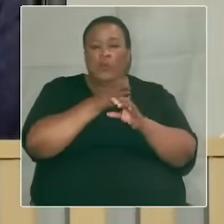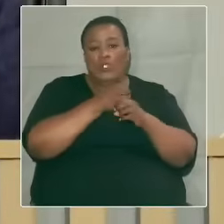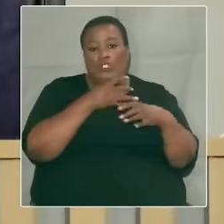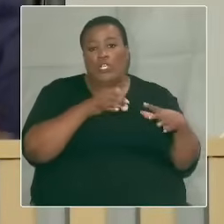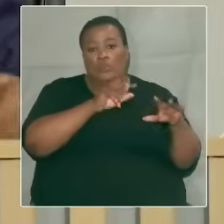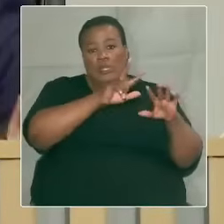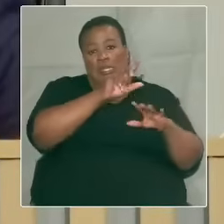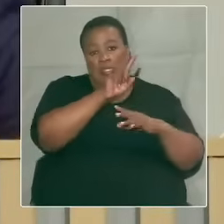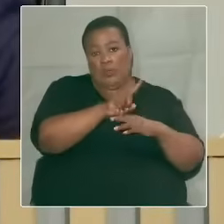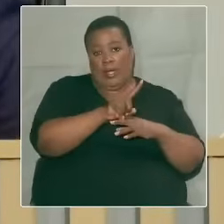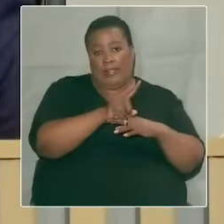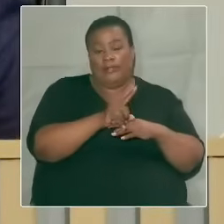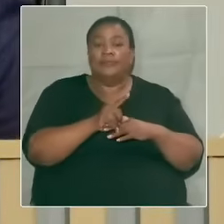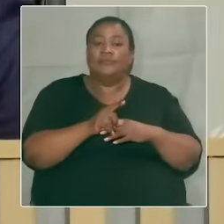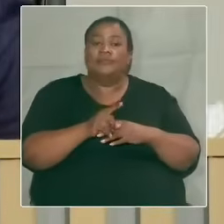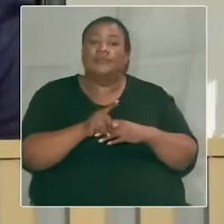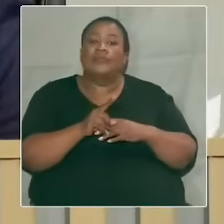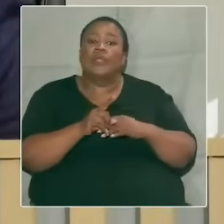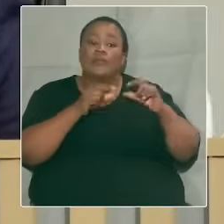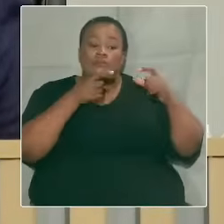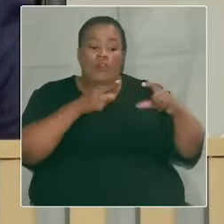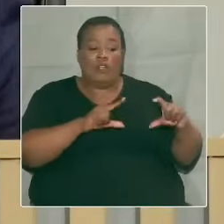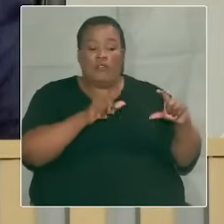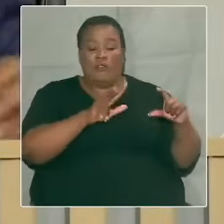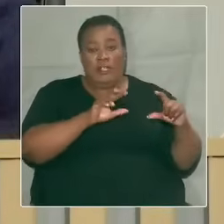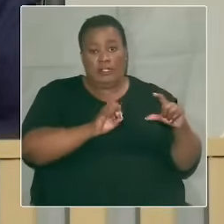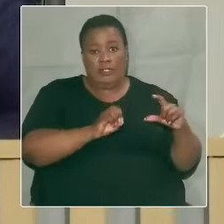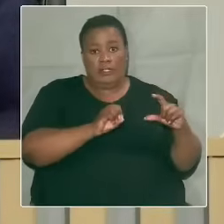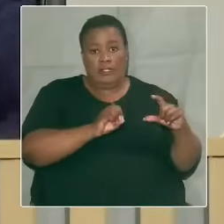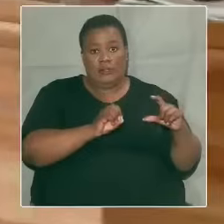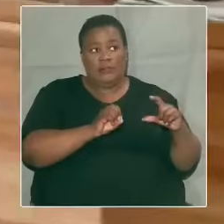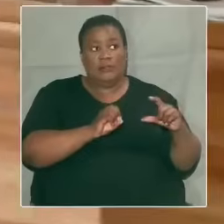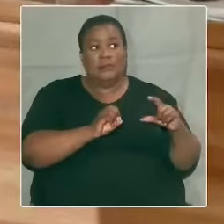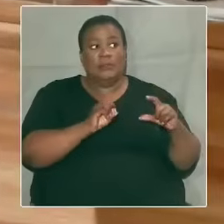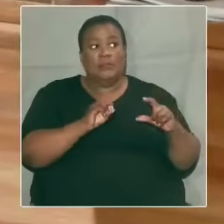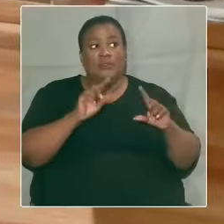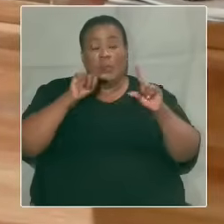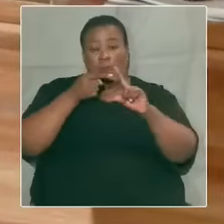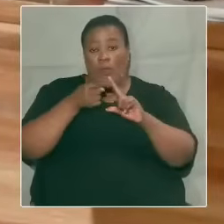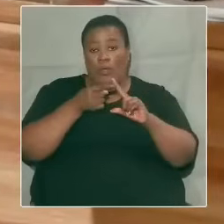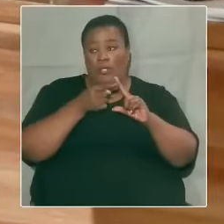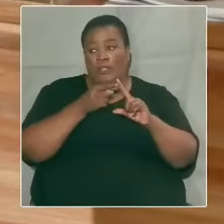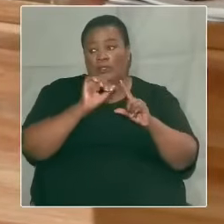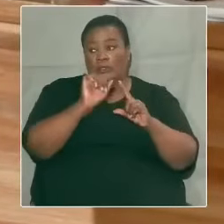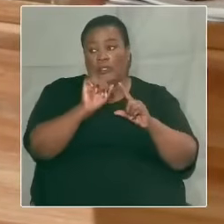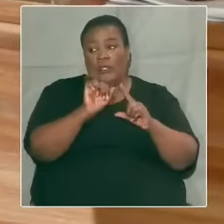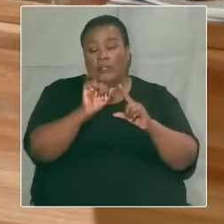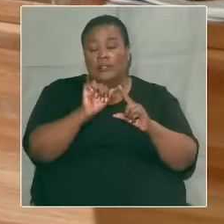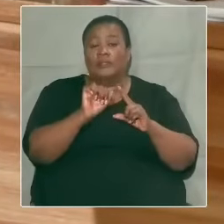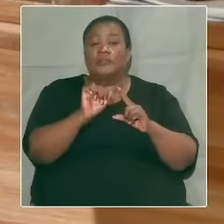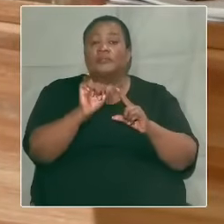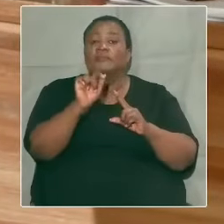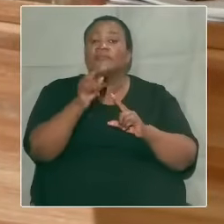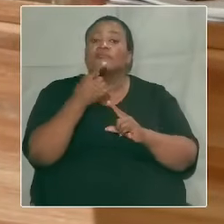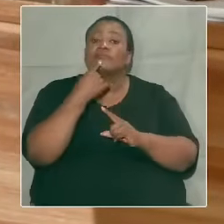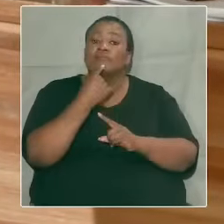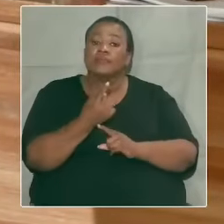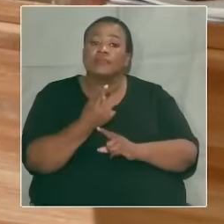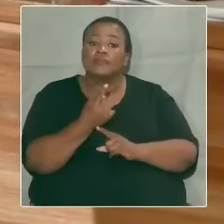81, in paragraph 80, you made that point earlier that although it was initially